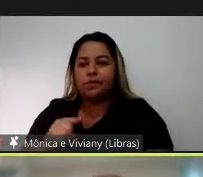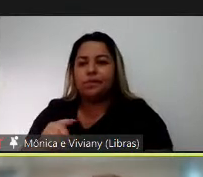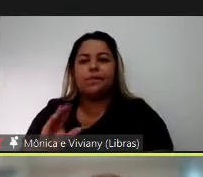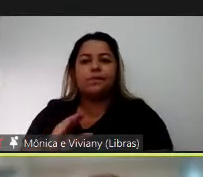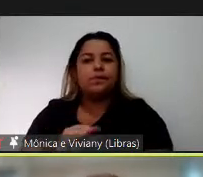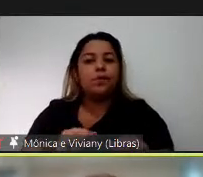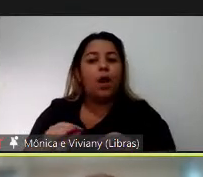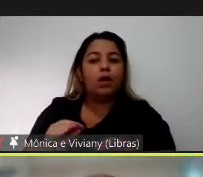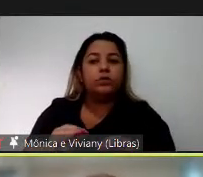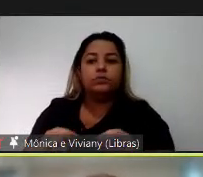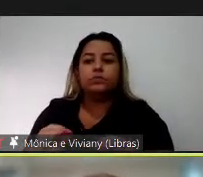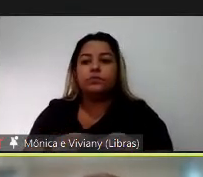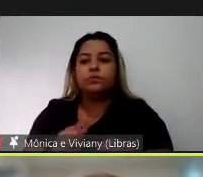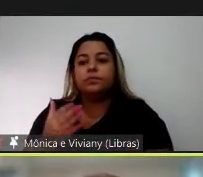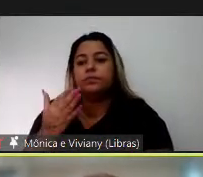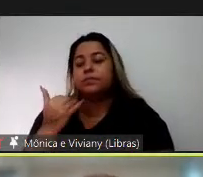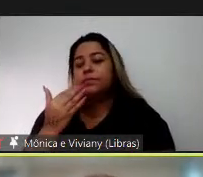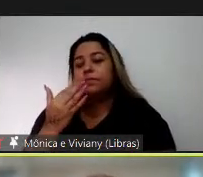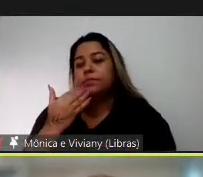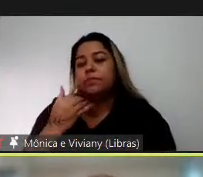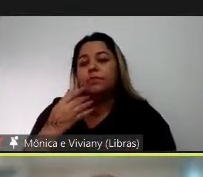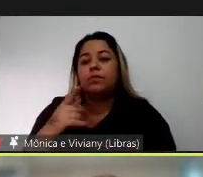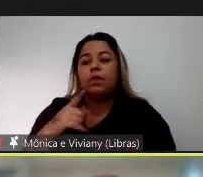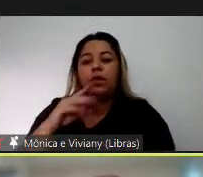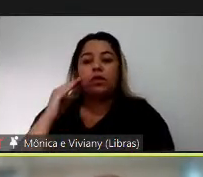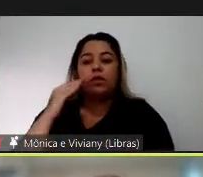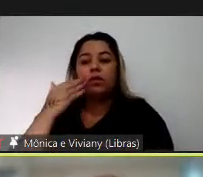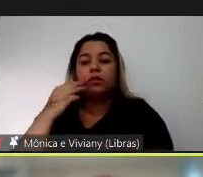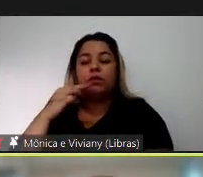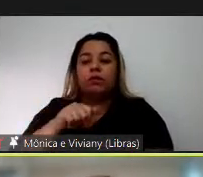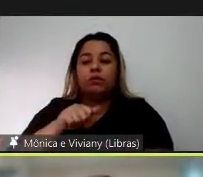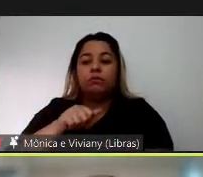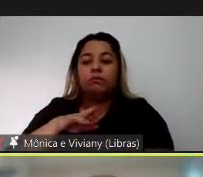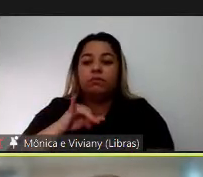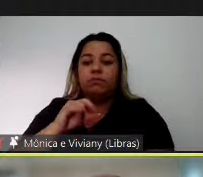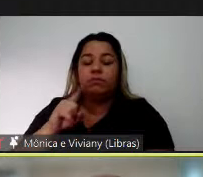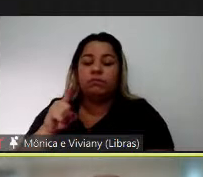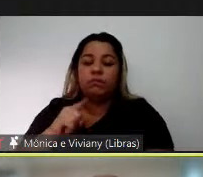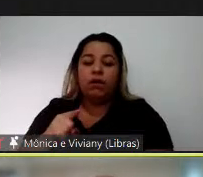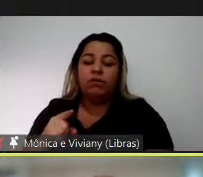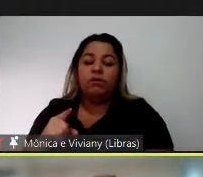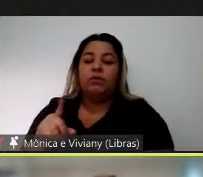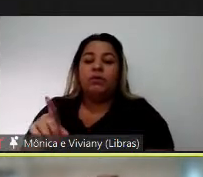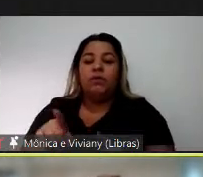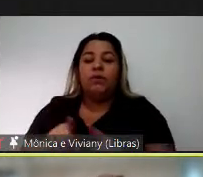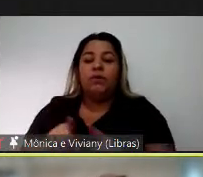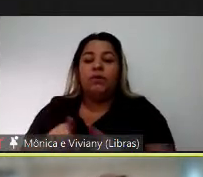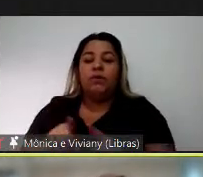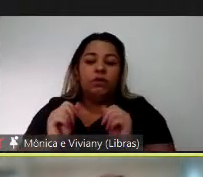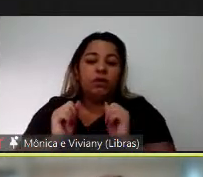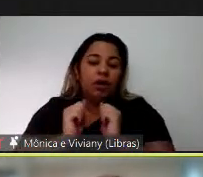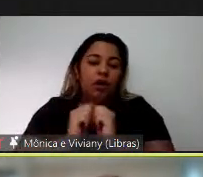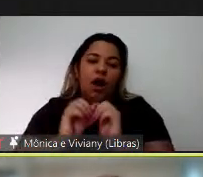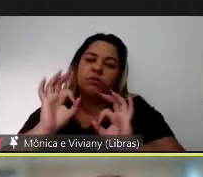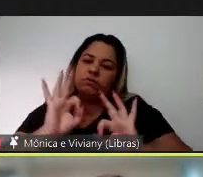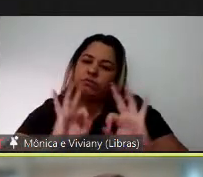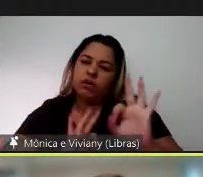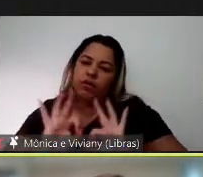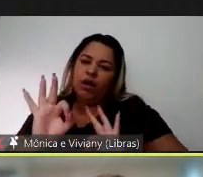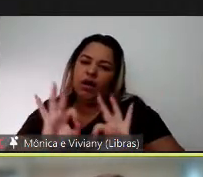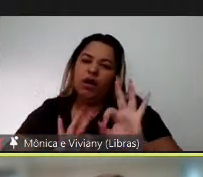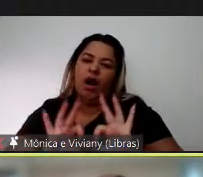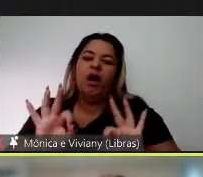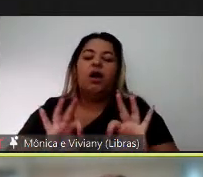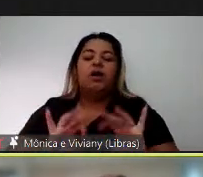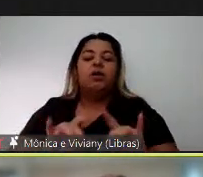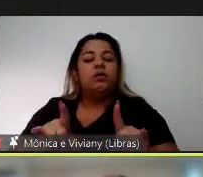organize the care and food and nutrition and primary attention, understanding the matrix as a source, a joint